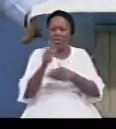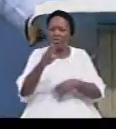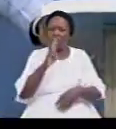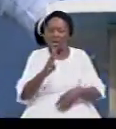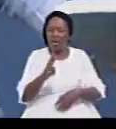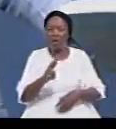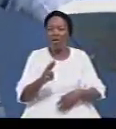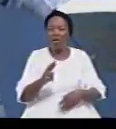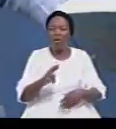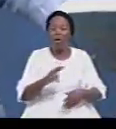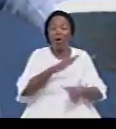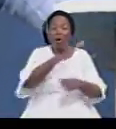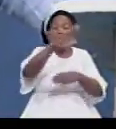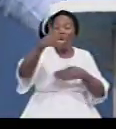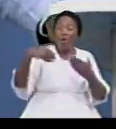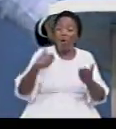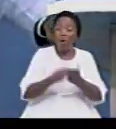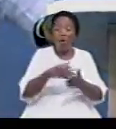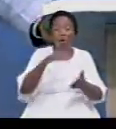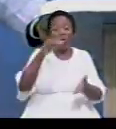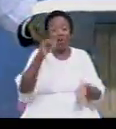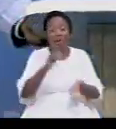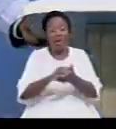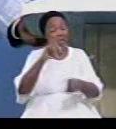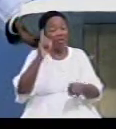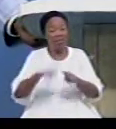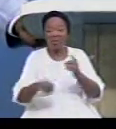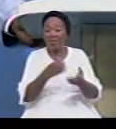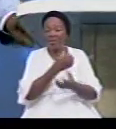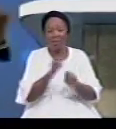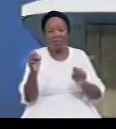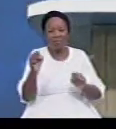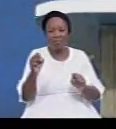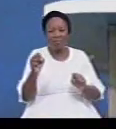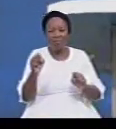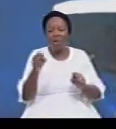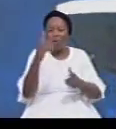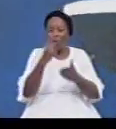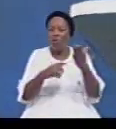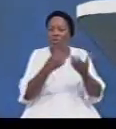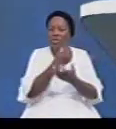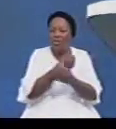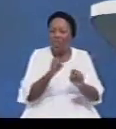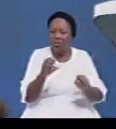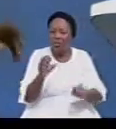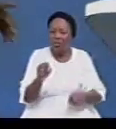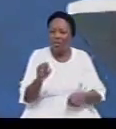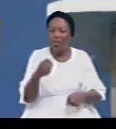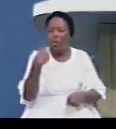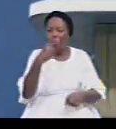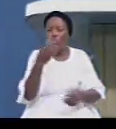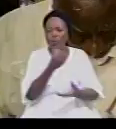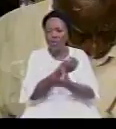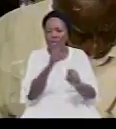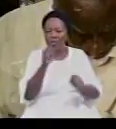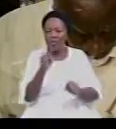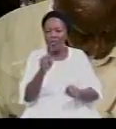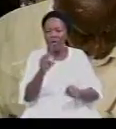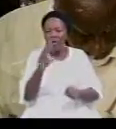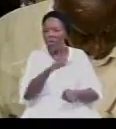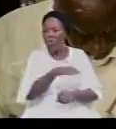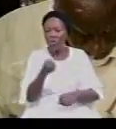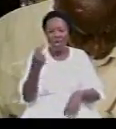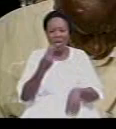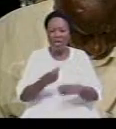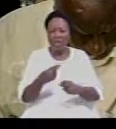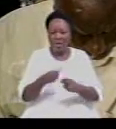all that cannot save. What saves? Who saves? No other name.